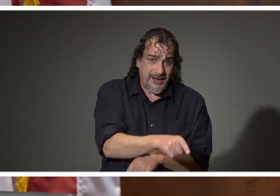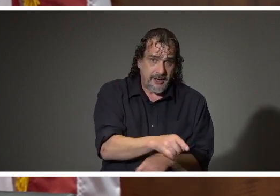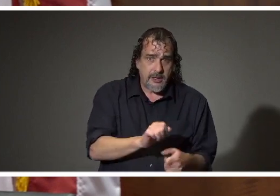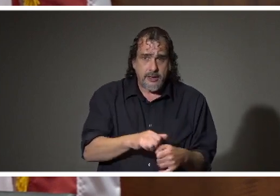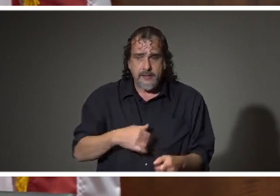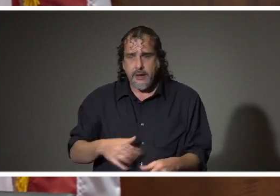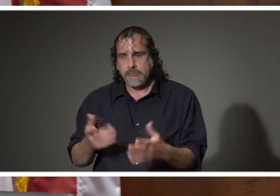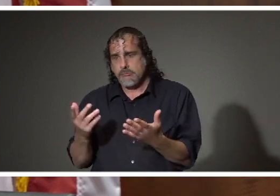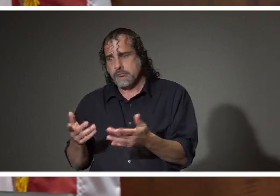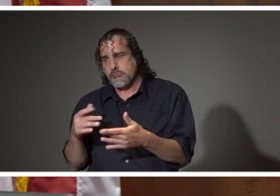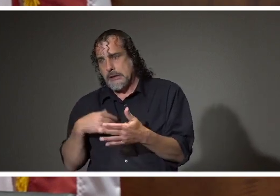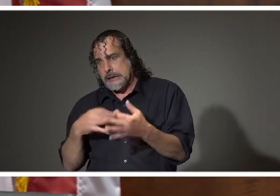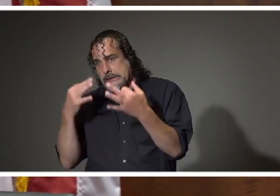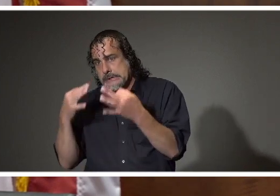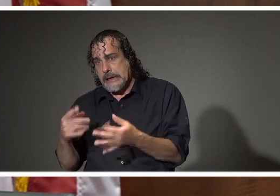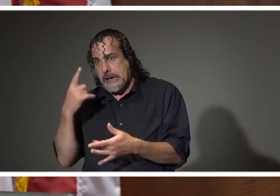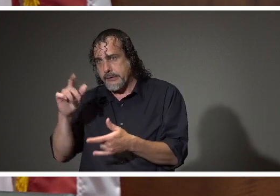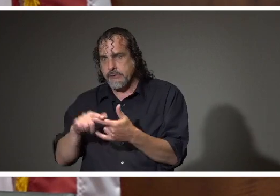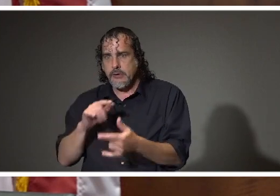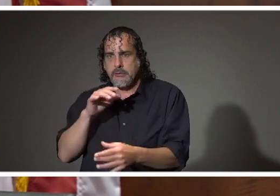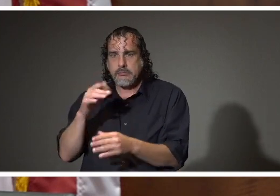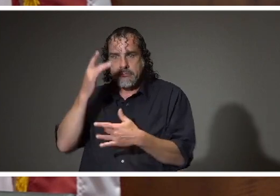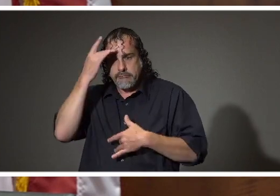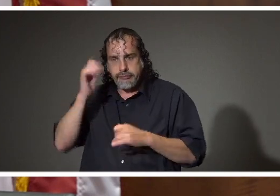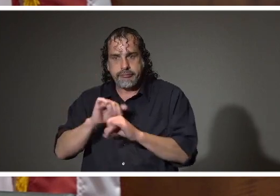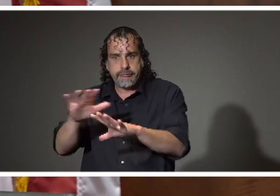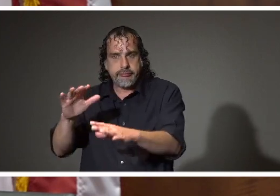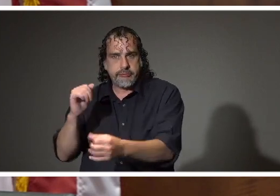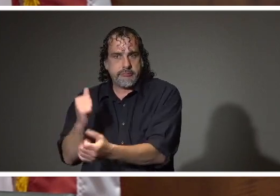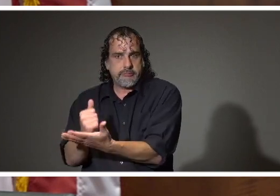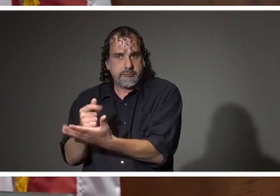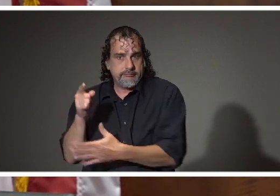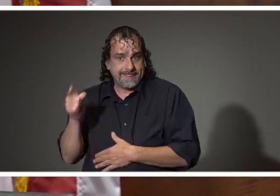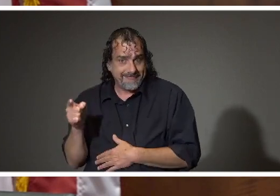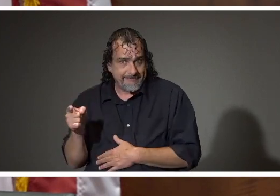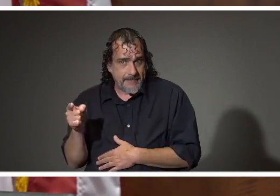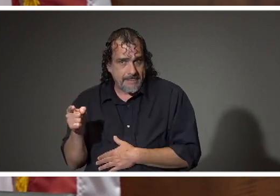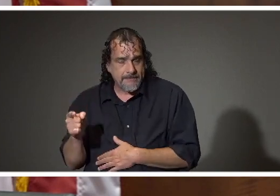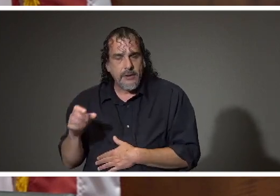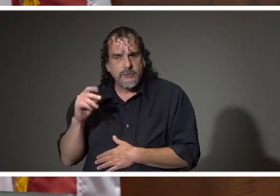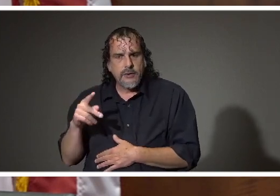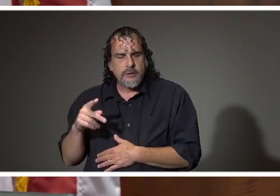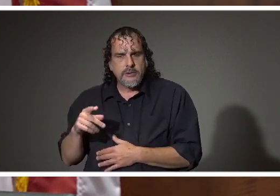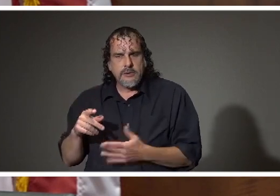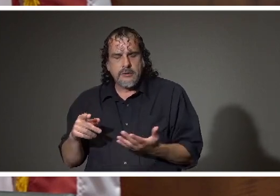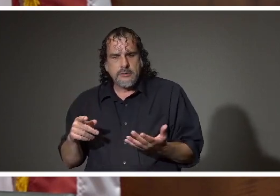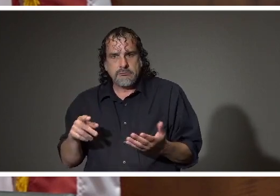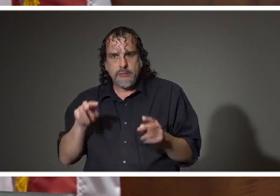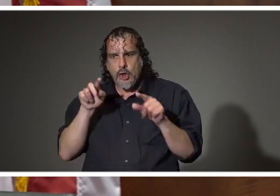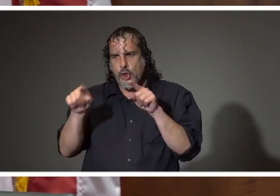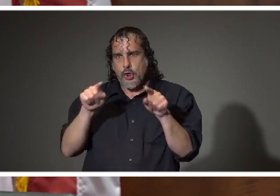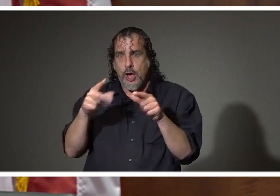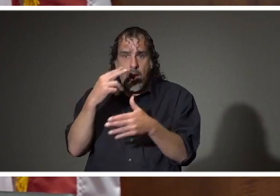an eligibility determination for the pandemic unemployment assistance. So pay attention to all of